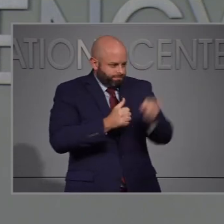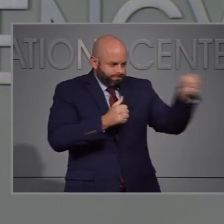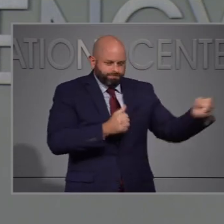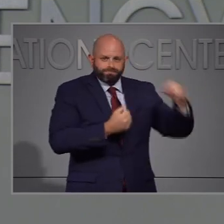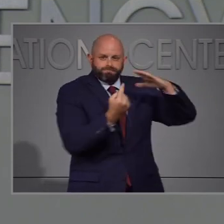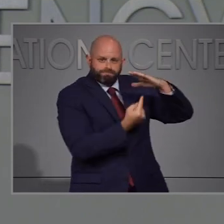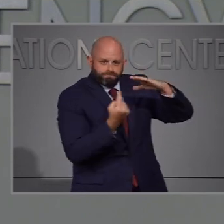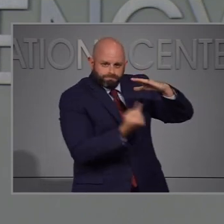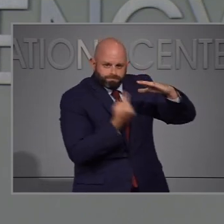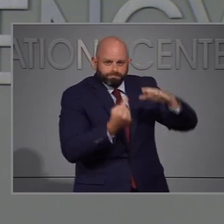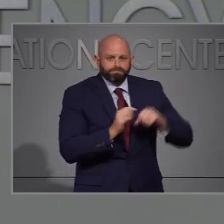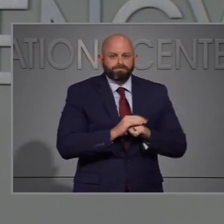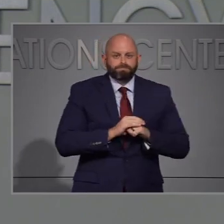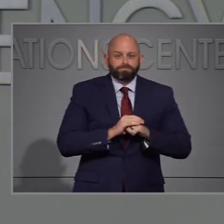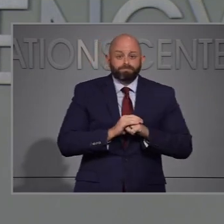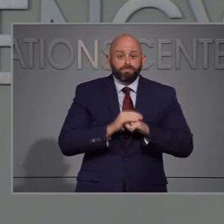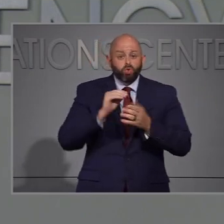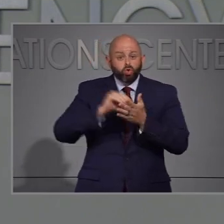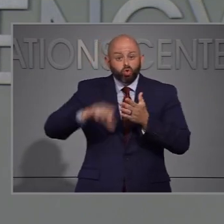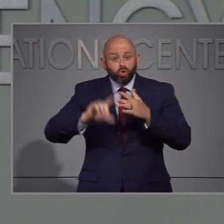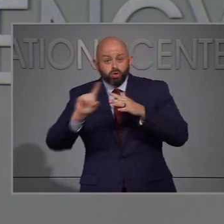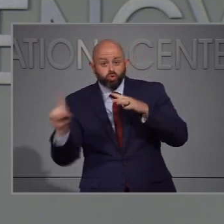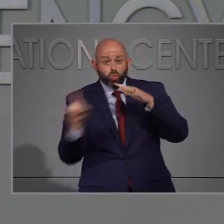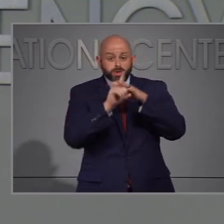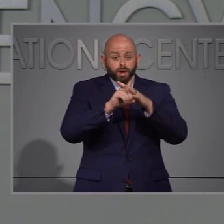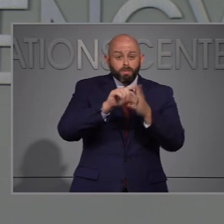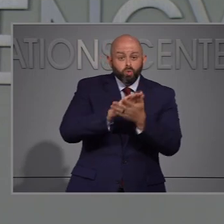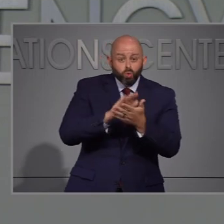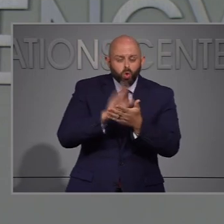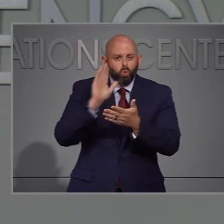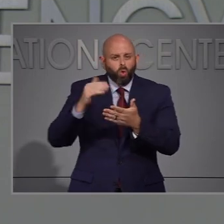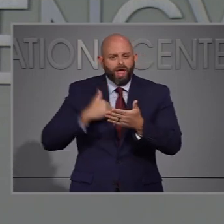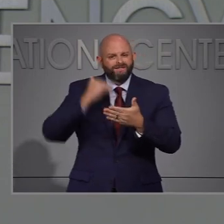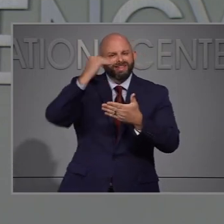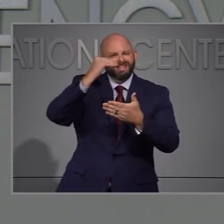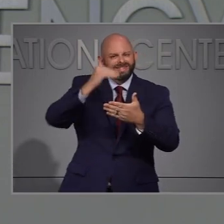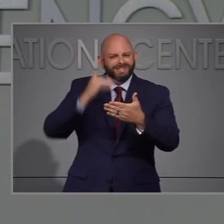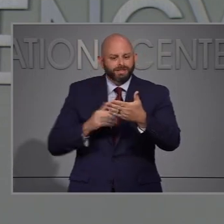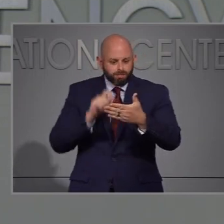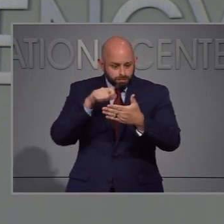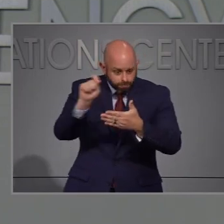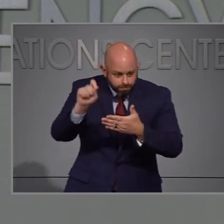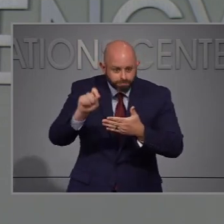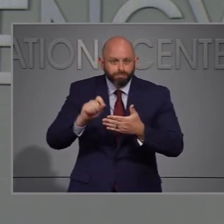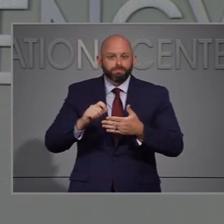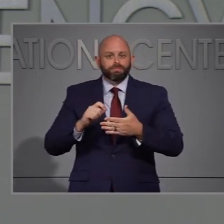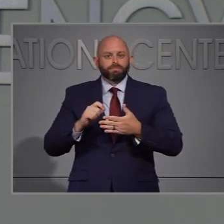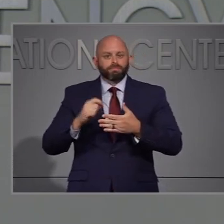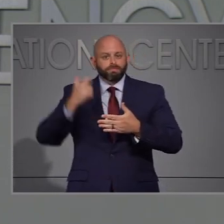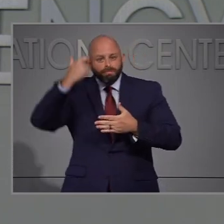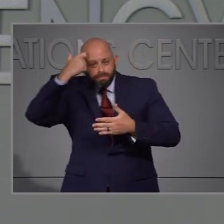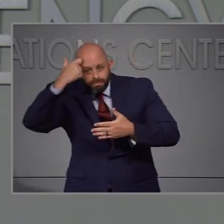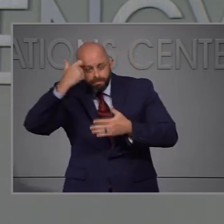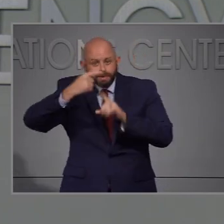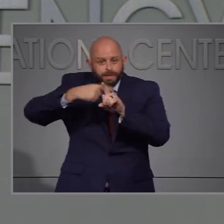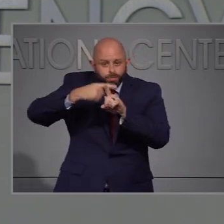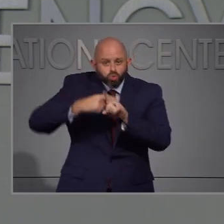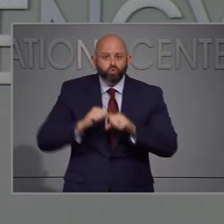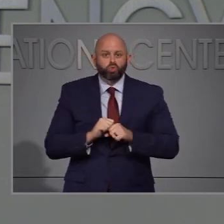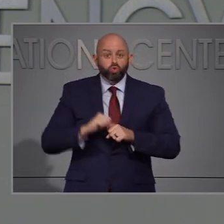take appropriate next steps. And custodians and bus drivers are now equipped with new checklists on cleaning, disinfecting, and